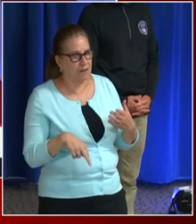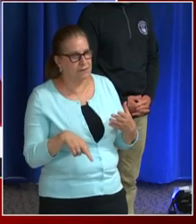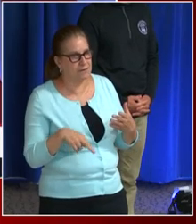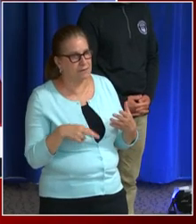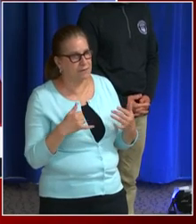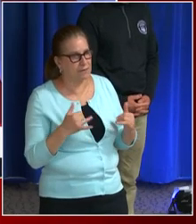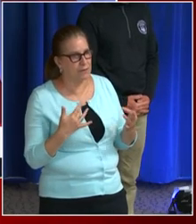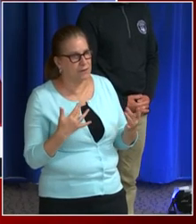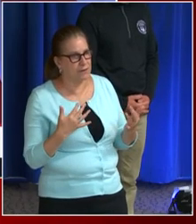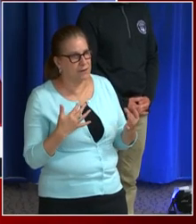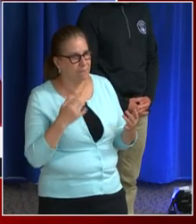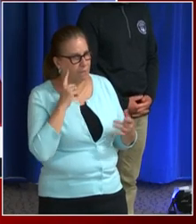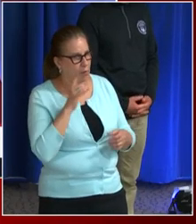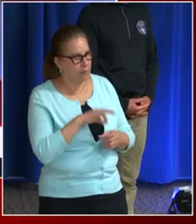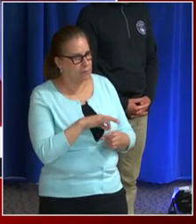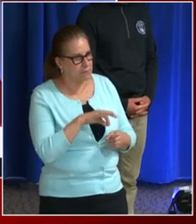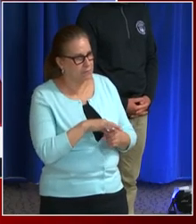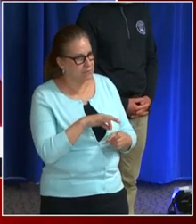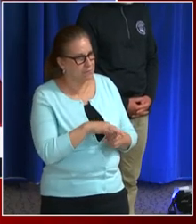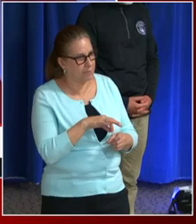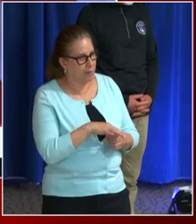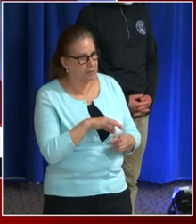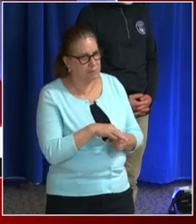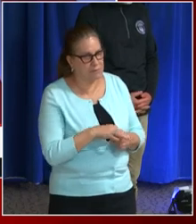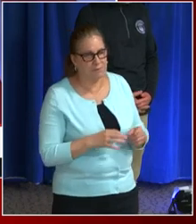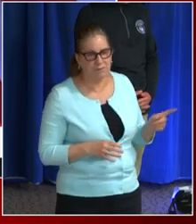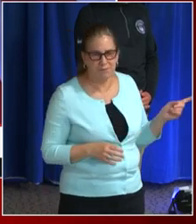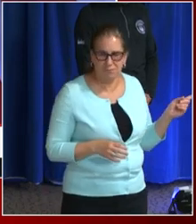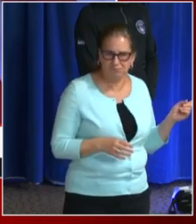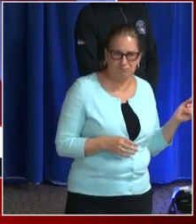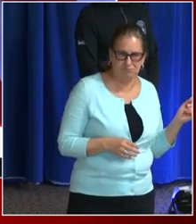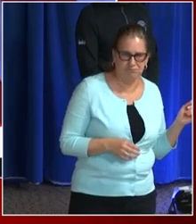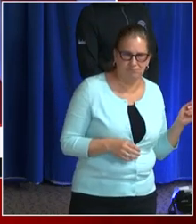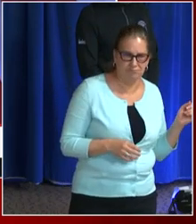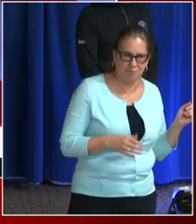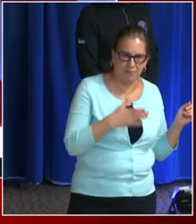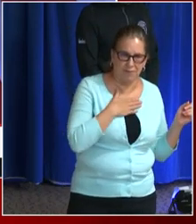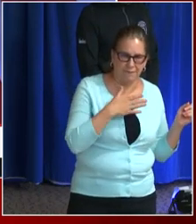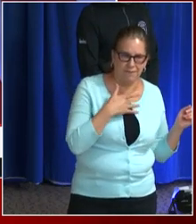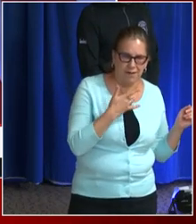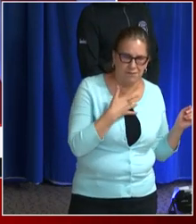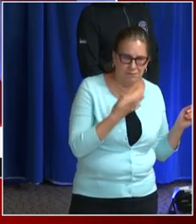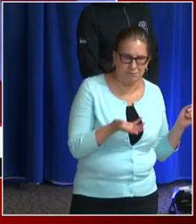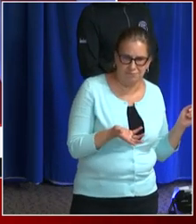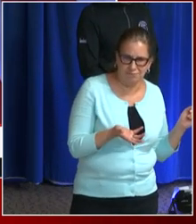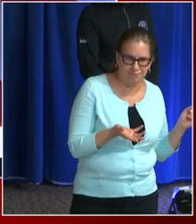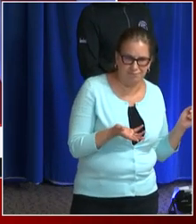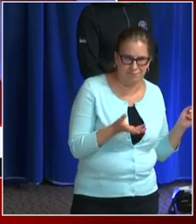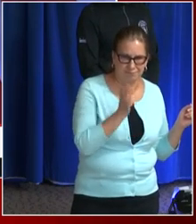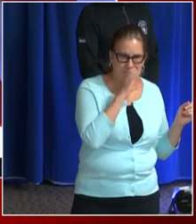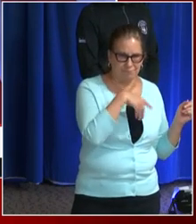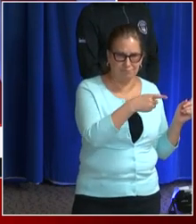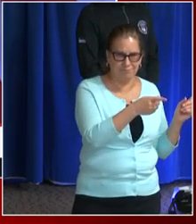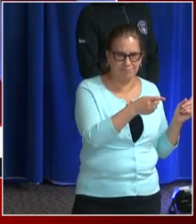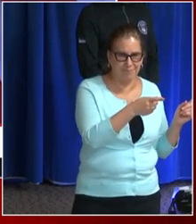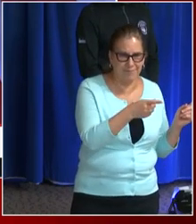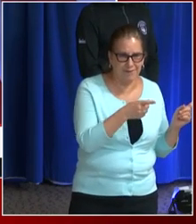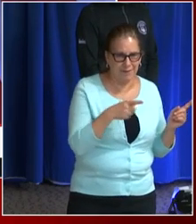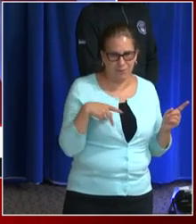ballots that need to be counted? I think that's going to feel unusual for Washingtonians. People from the other